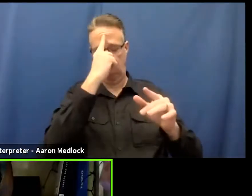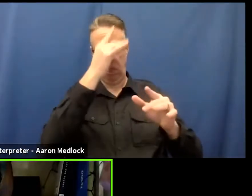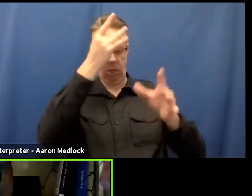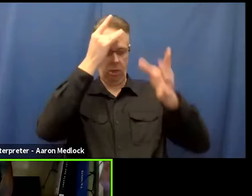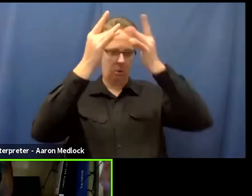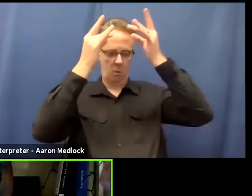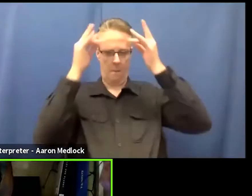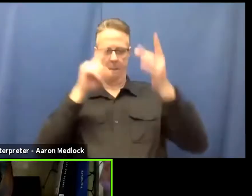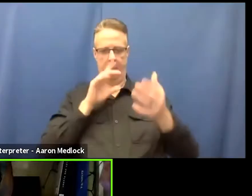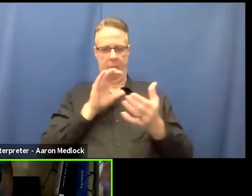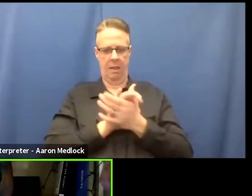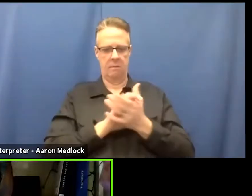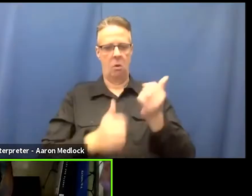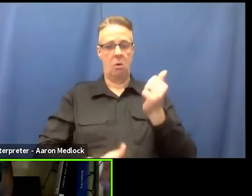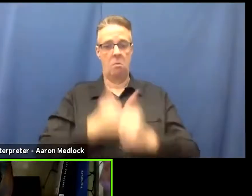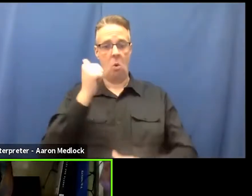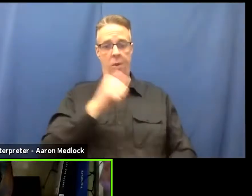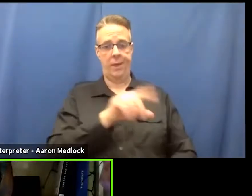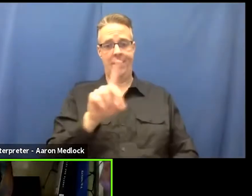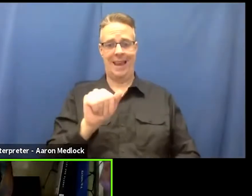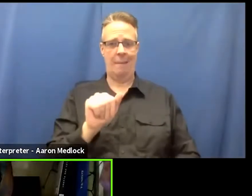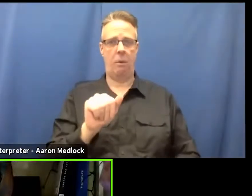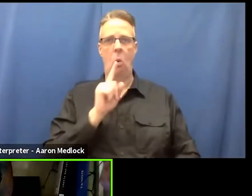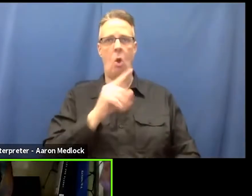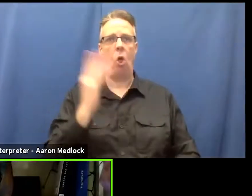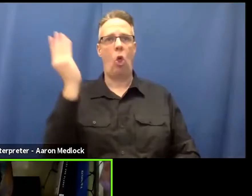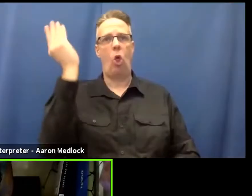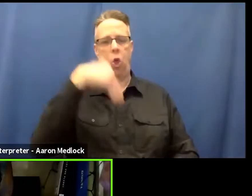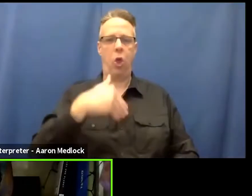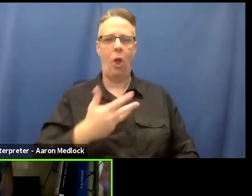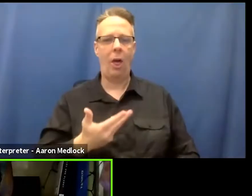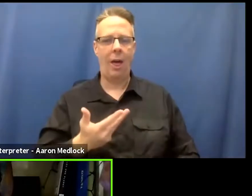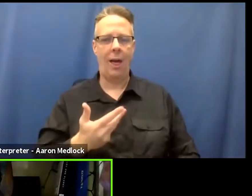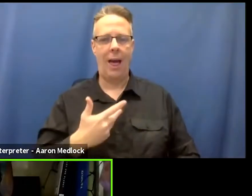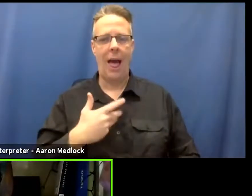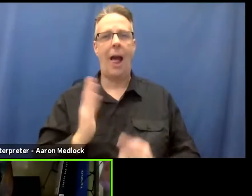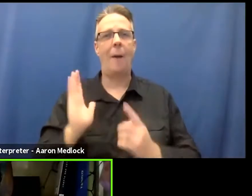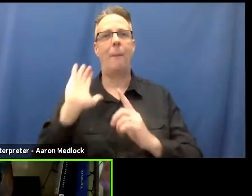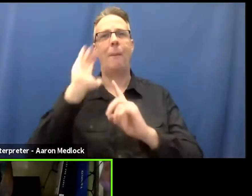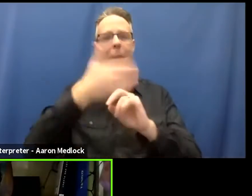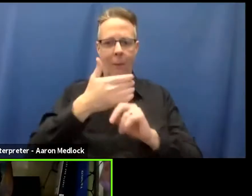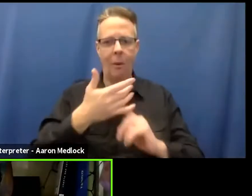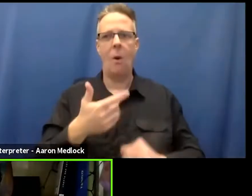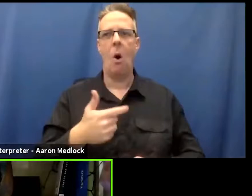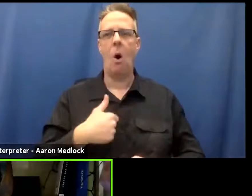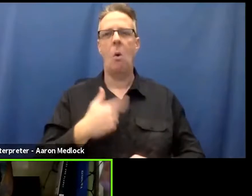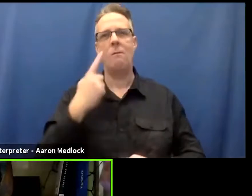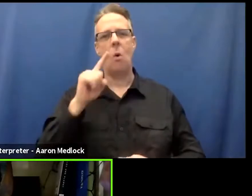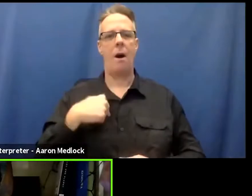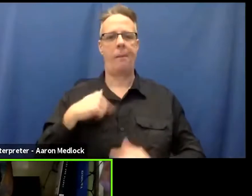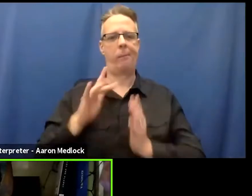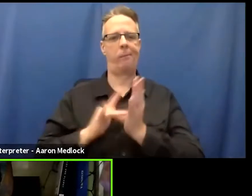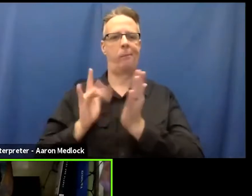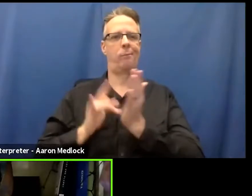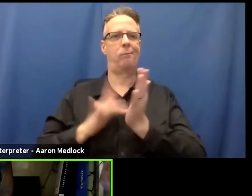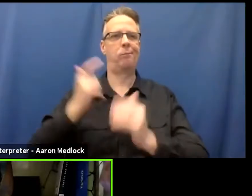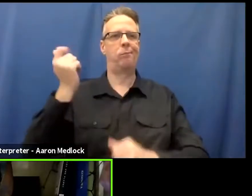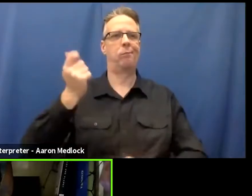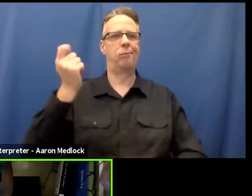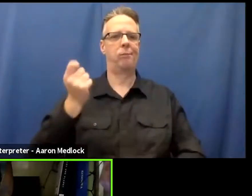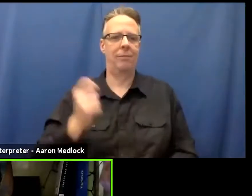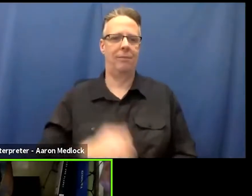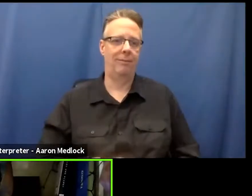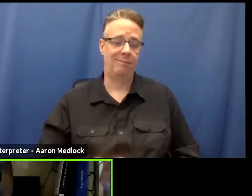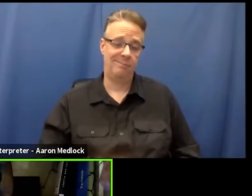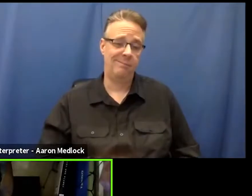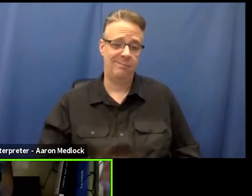most disabled people are pretending, and that they're pretending for financial gain. And kind of the narrative that we